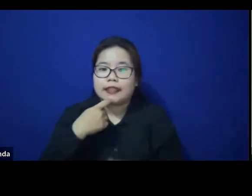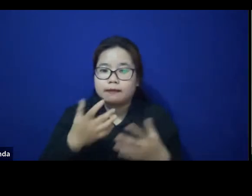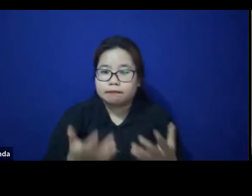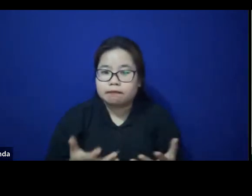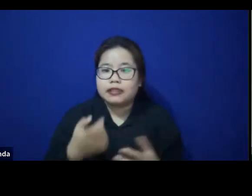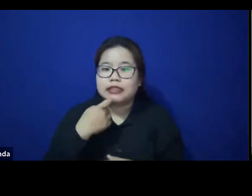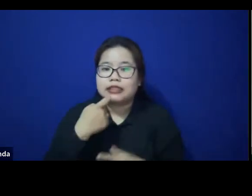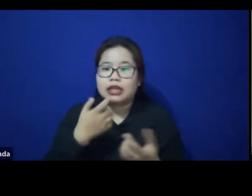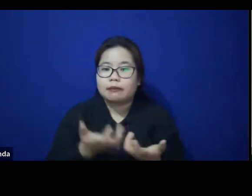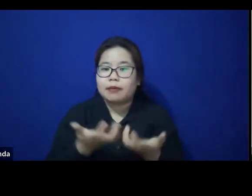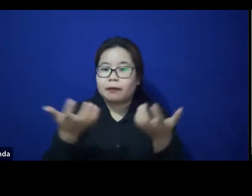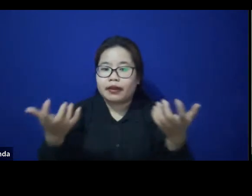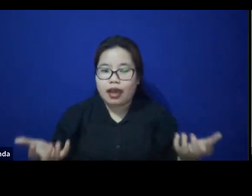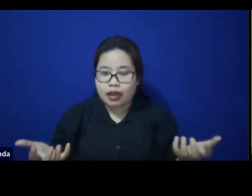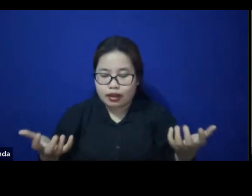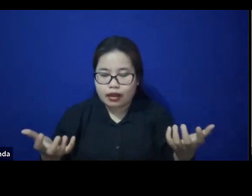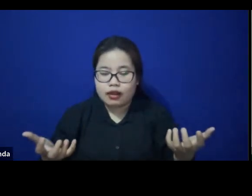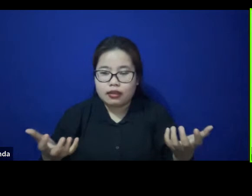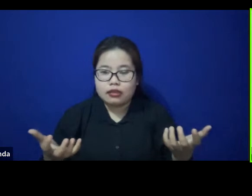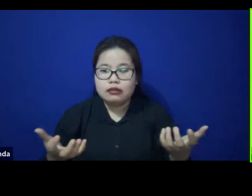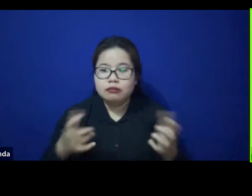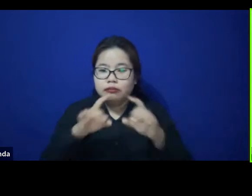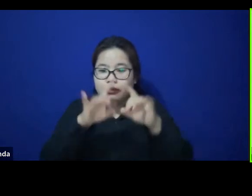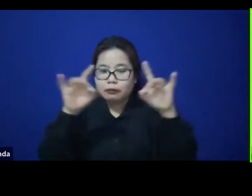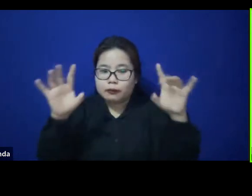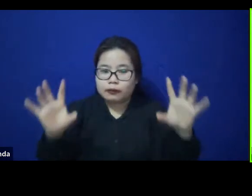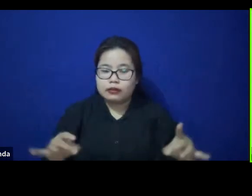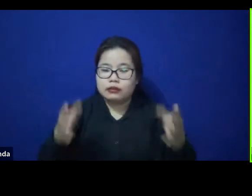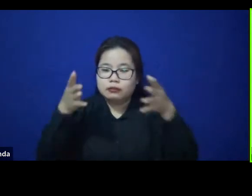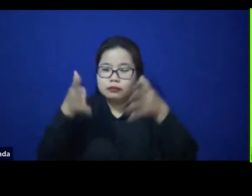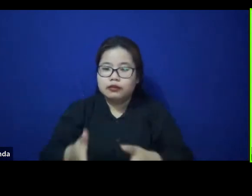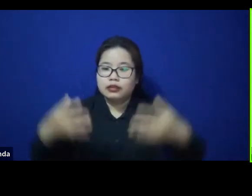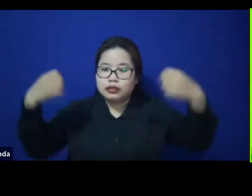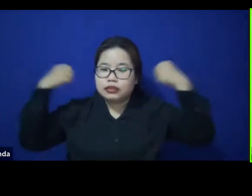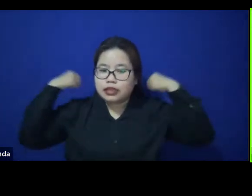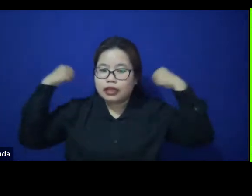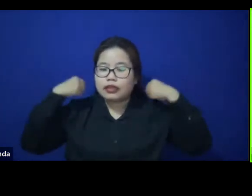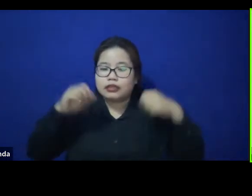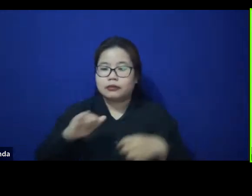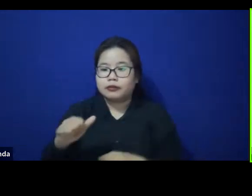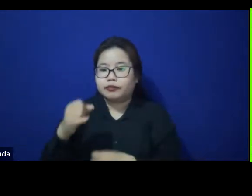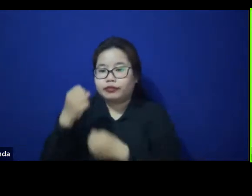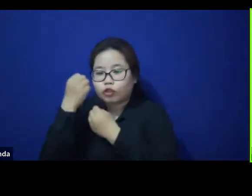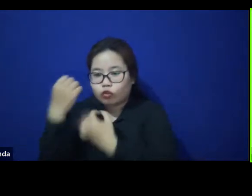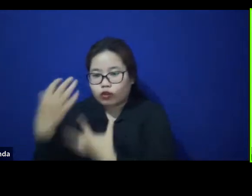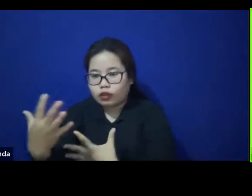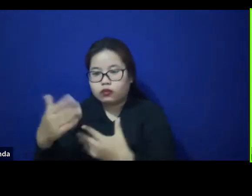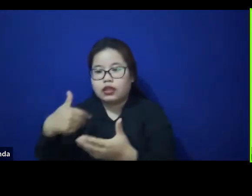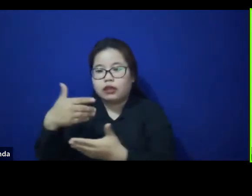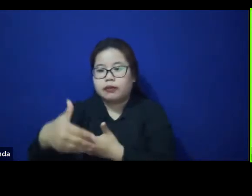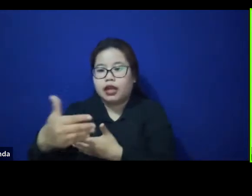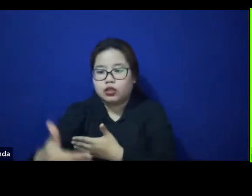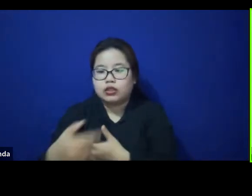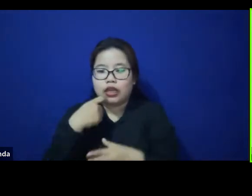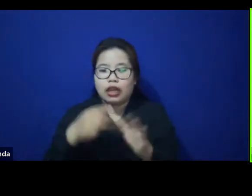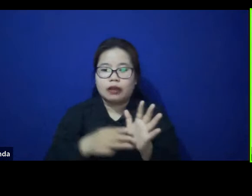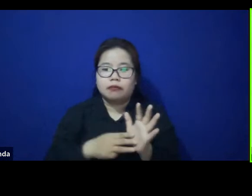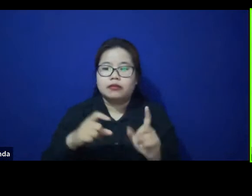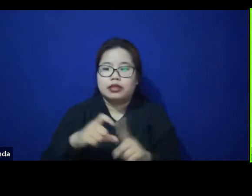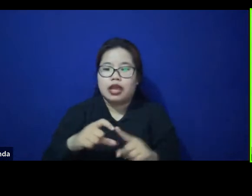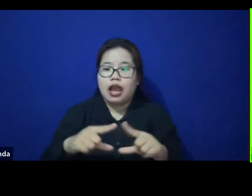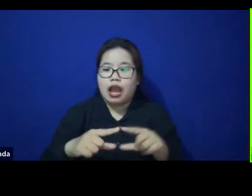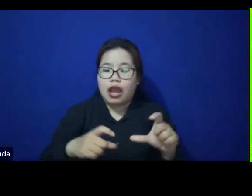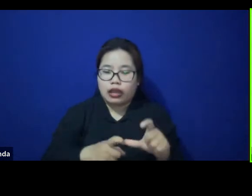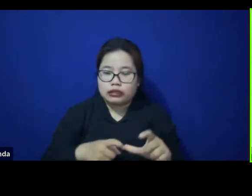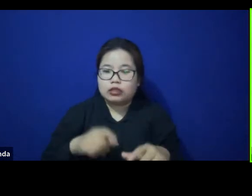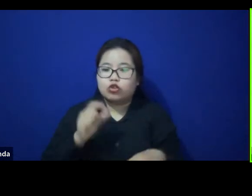more detailed information about NDIS, like who pays for what or something like that. Now, I think I just would like to hand over the